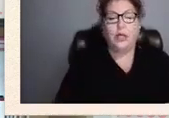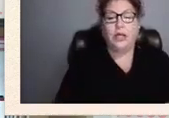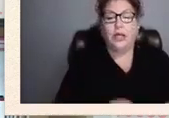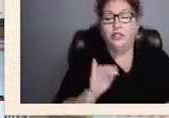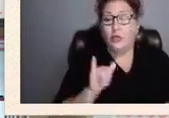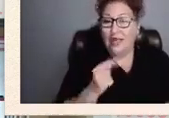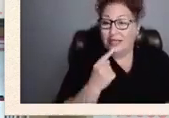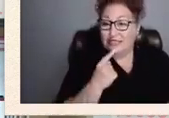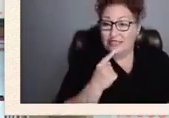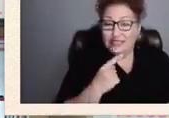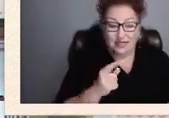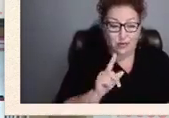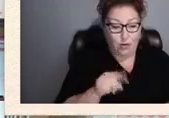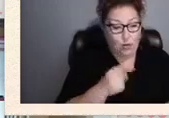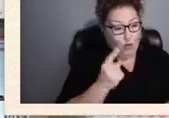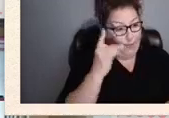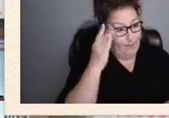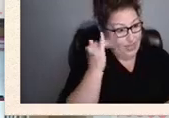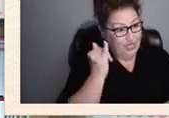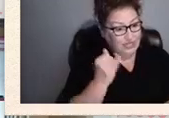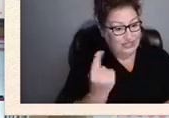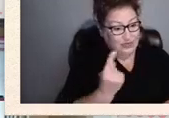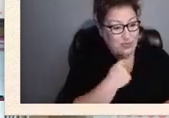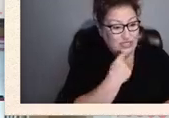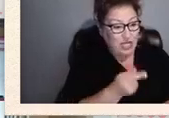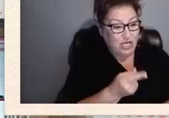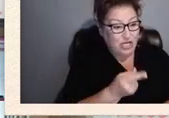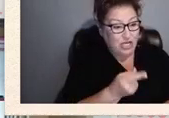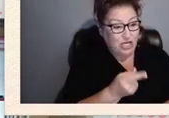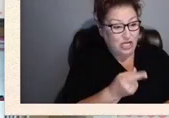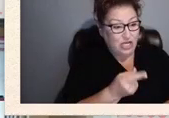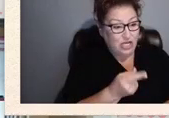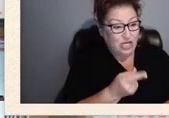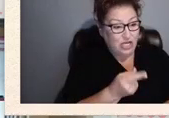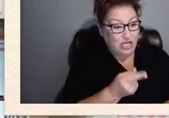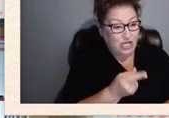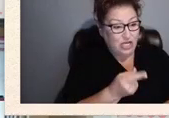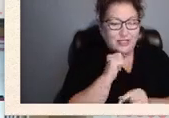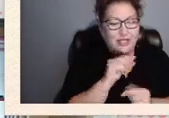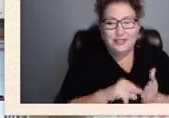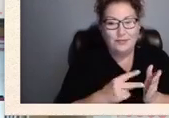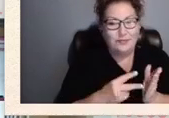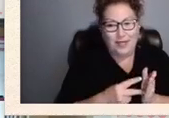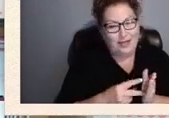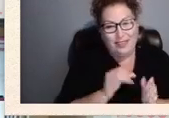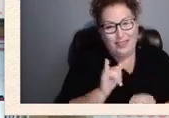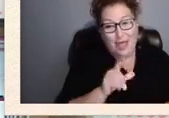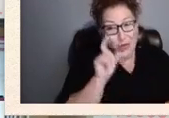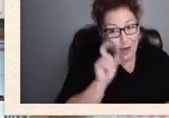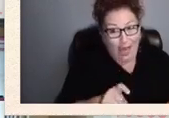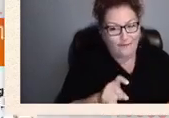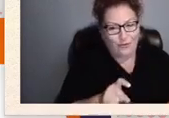just because somebody tells you that you need a guardianship is not necessarily meaning that you have to do so.